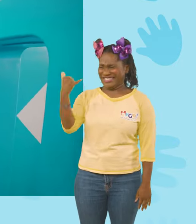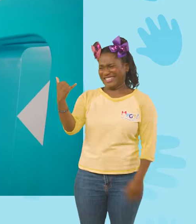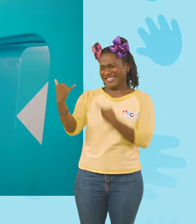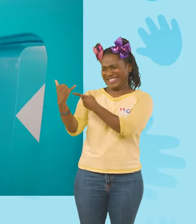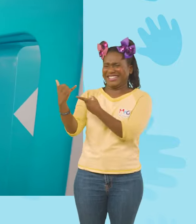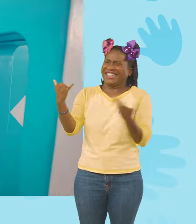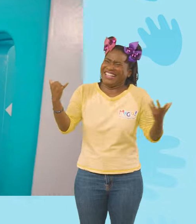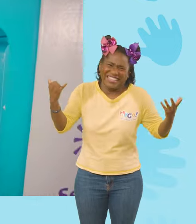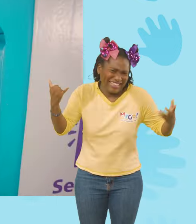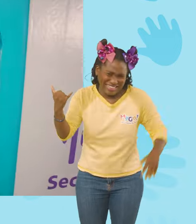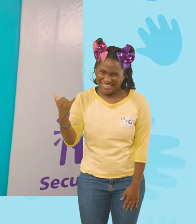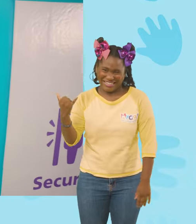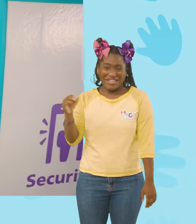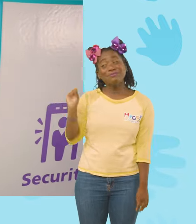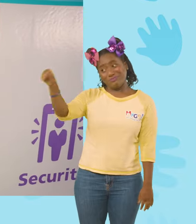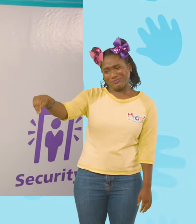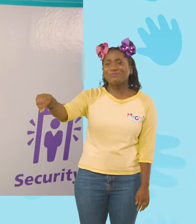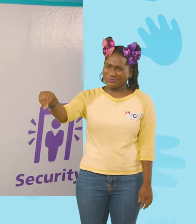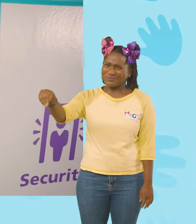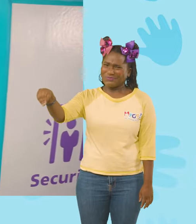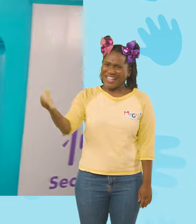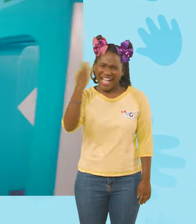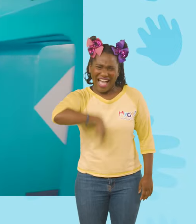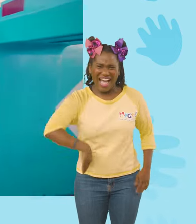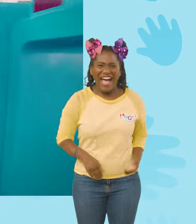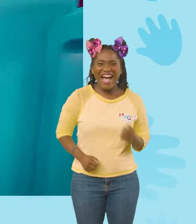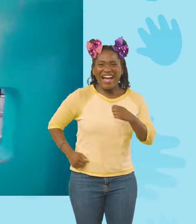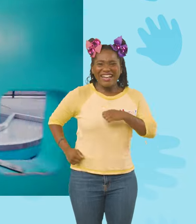my cell phone. All right, I'll put that there. Come on.